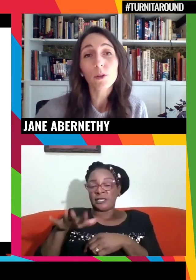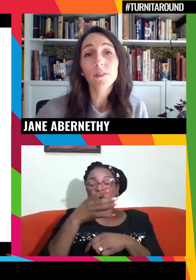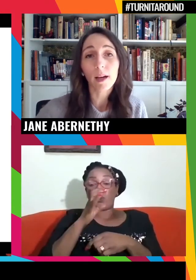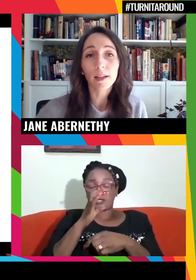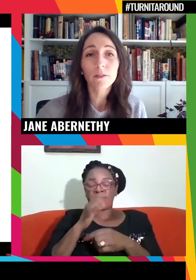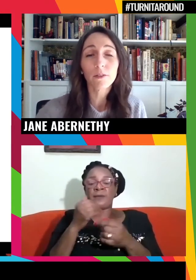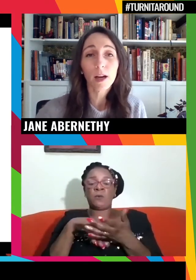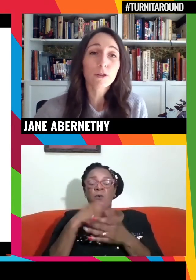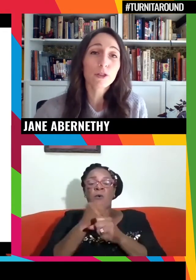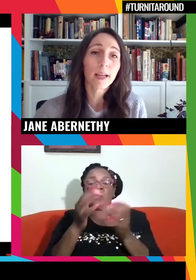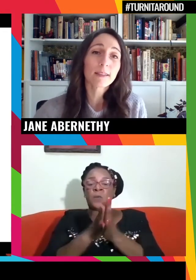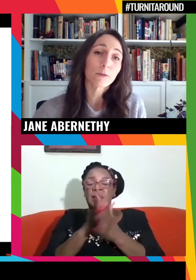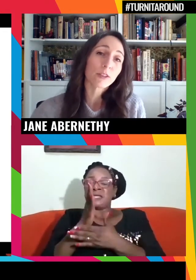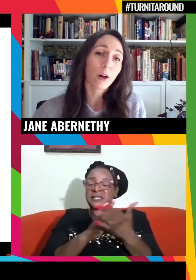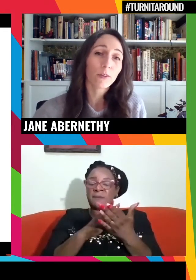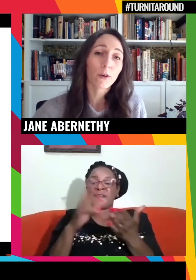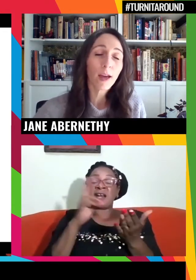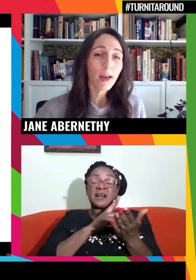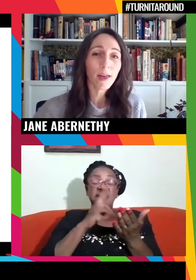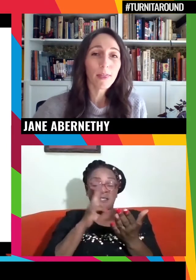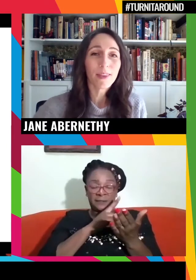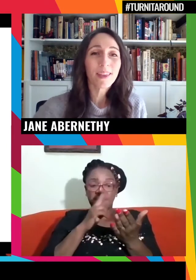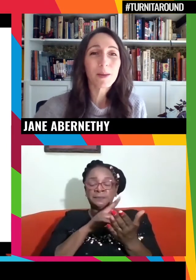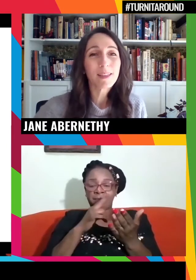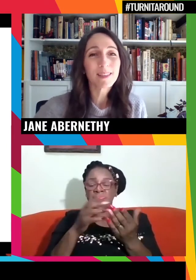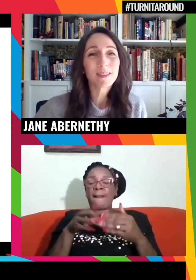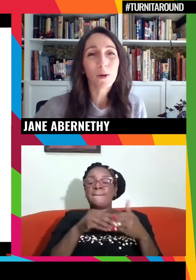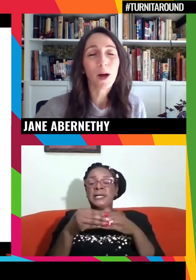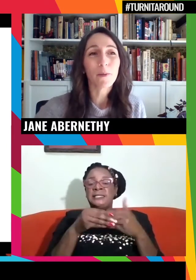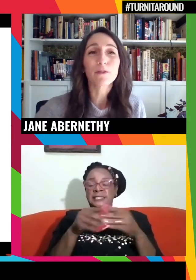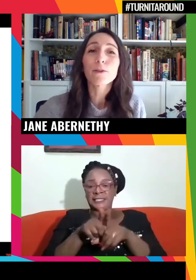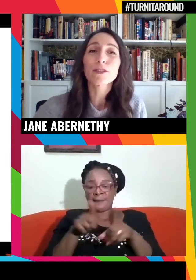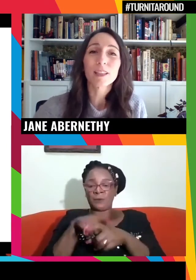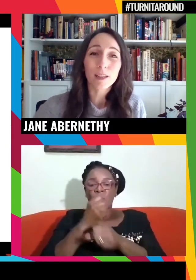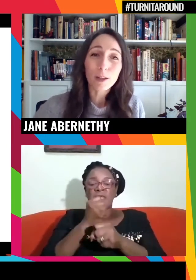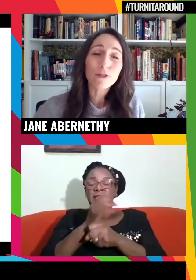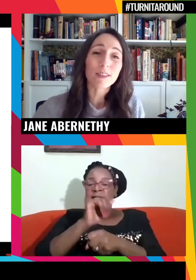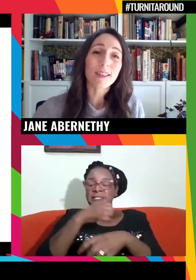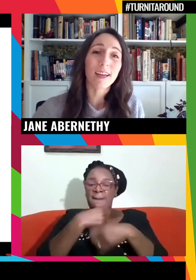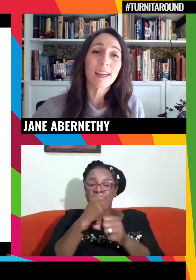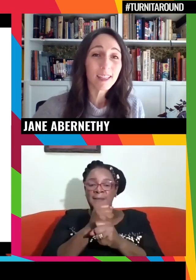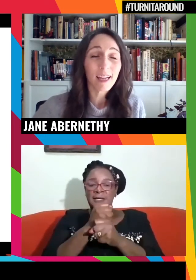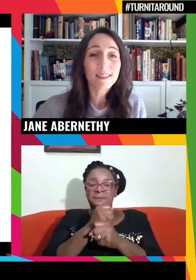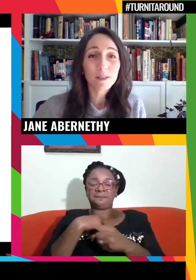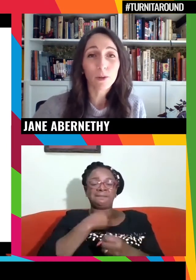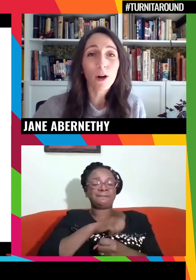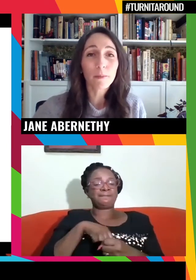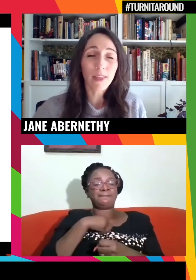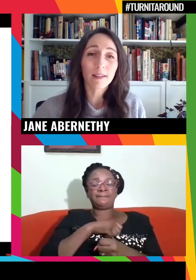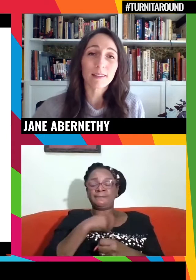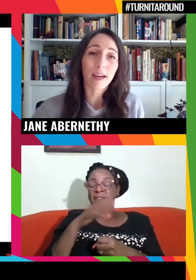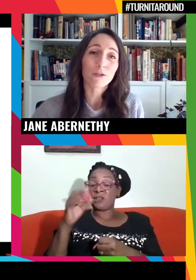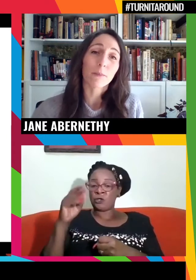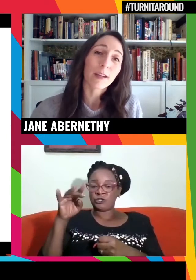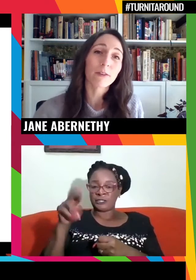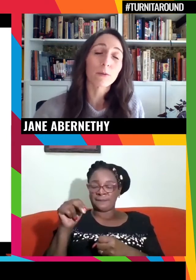some of the worst kind of ocean plastic, which is also that the thing that makes it so unfortunate in the ocean is that it lasts so long,